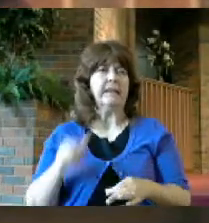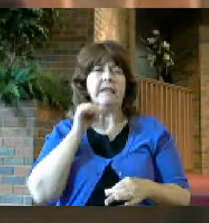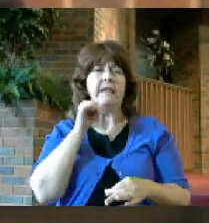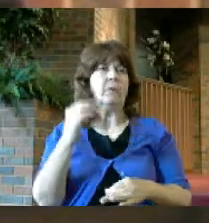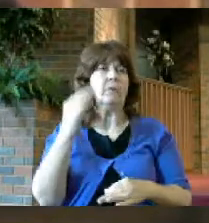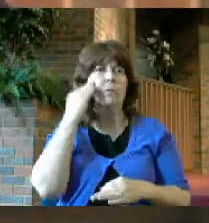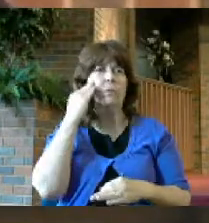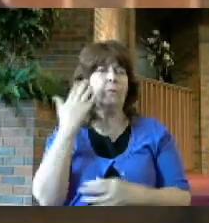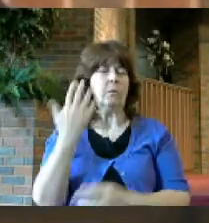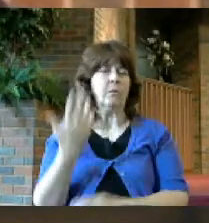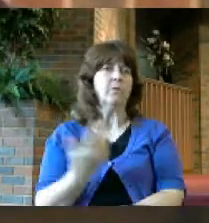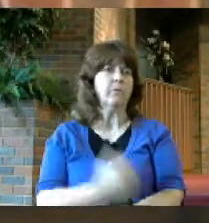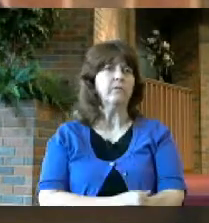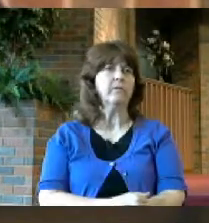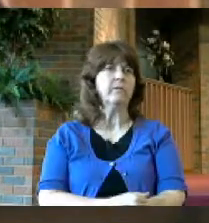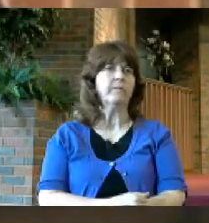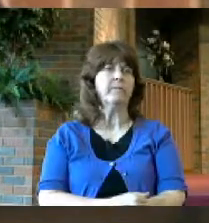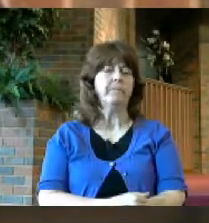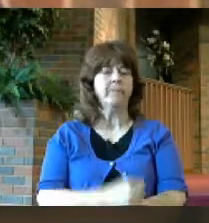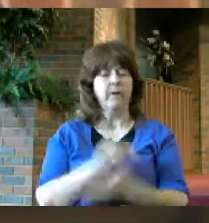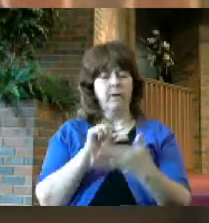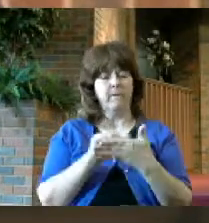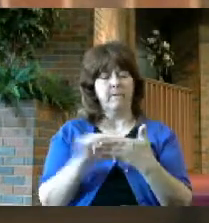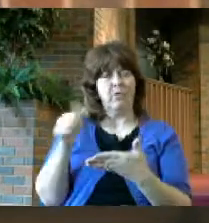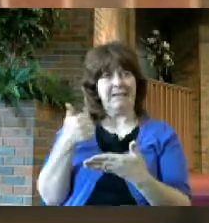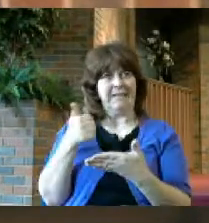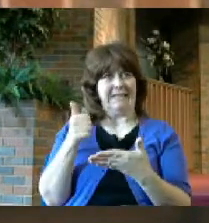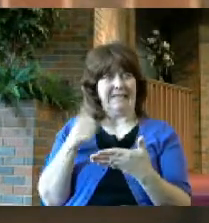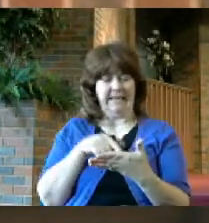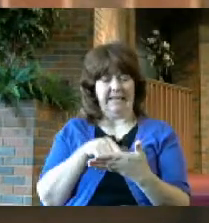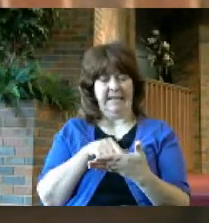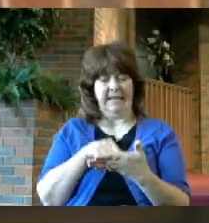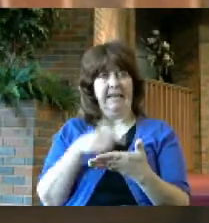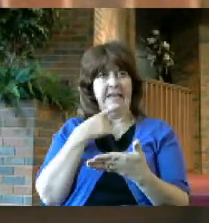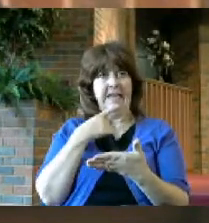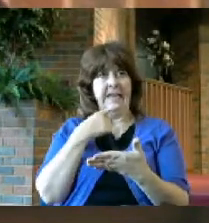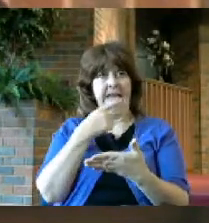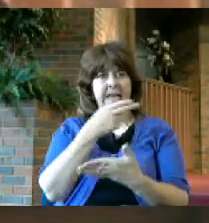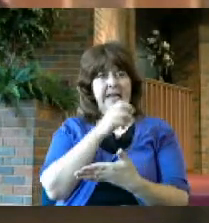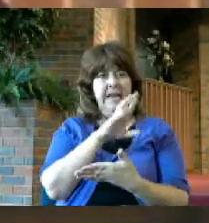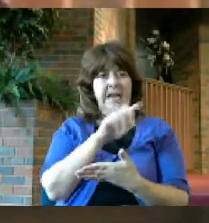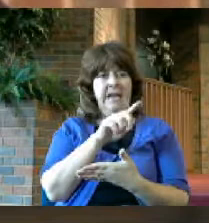The 10th verse of Matthew 14 says Herod had John beheaded while he was in prison.